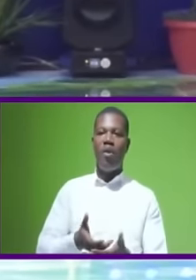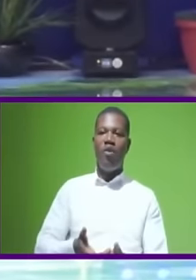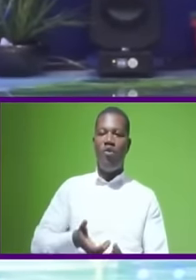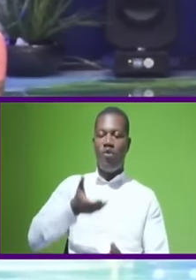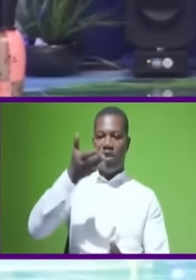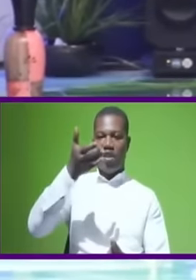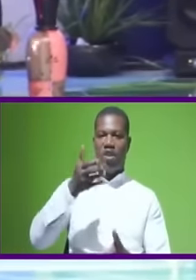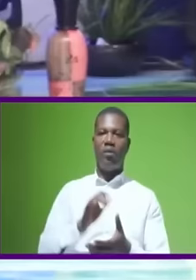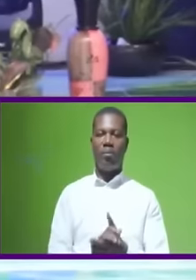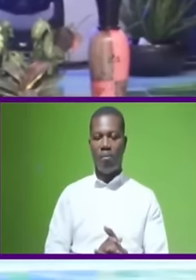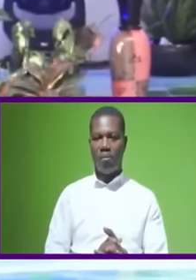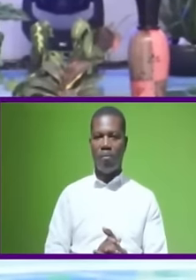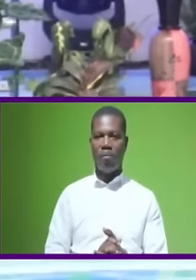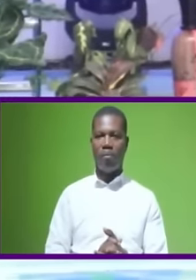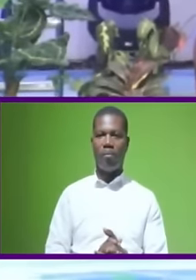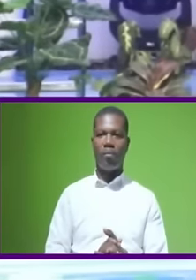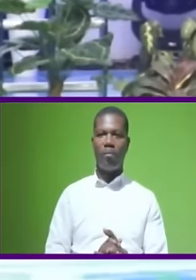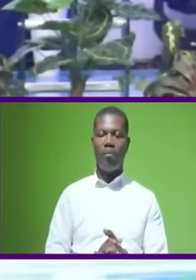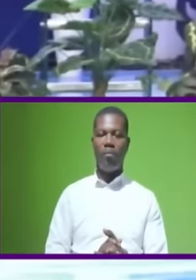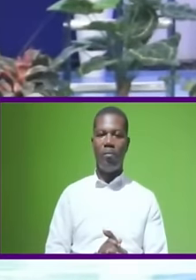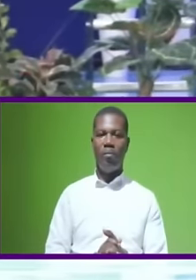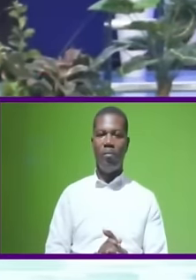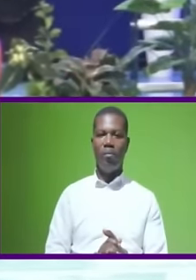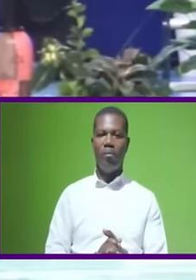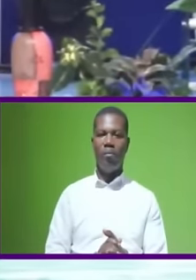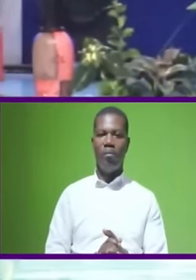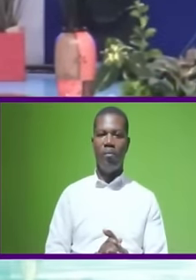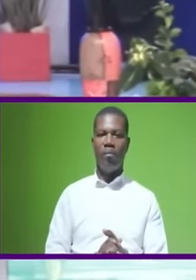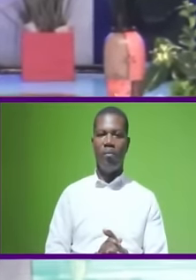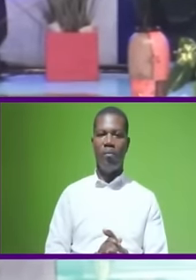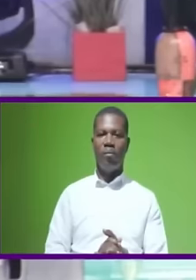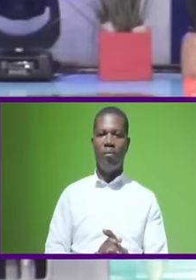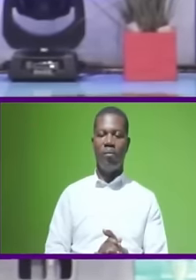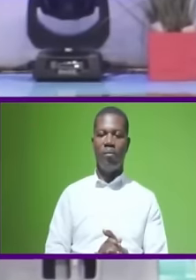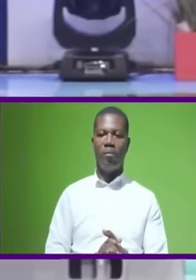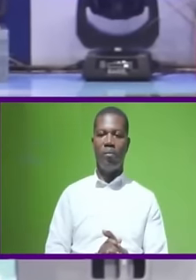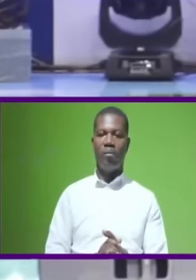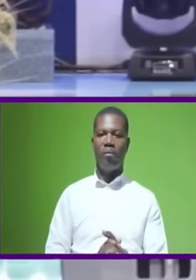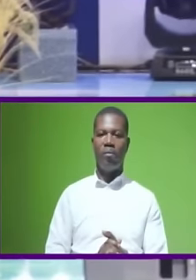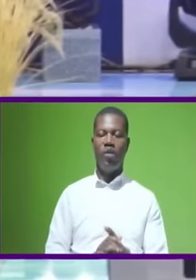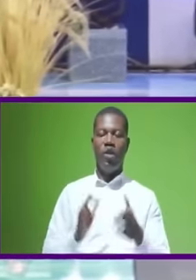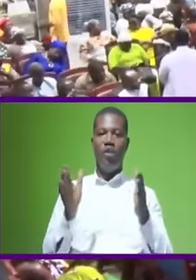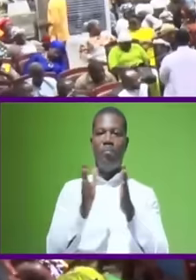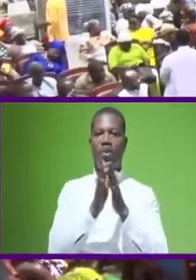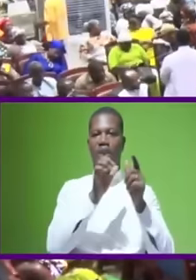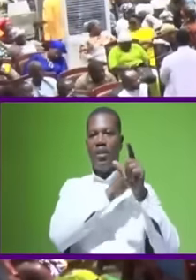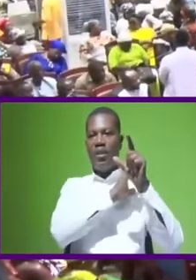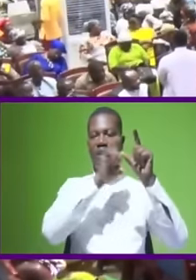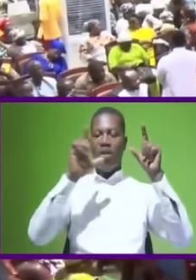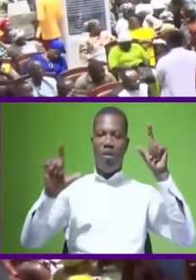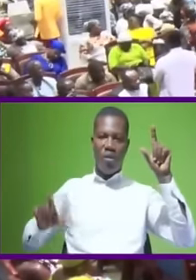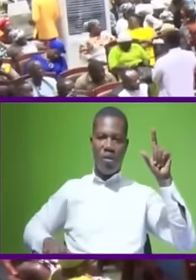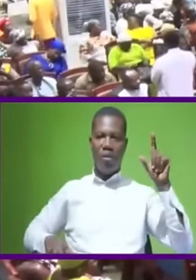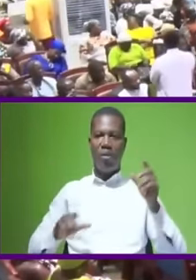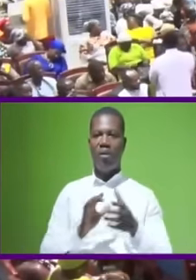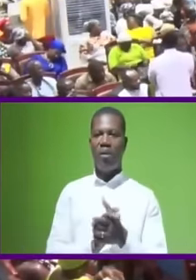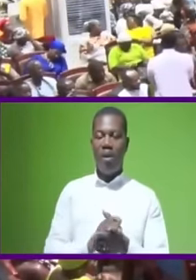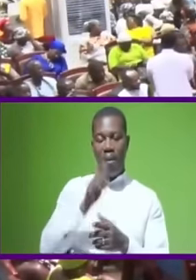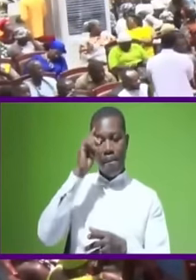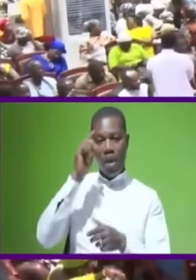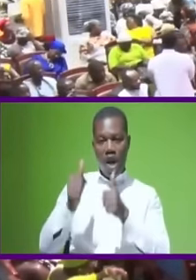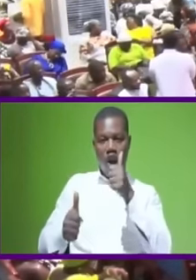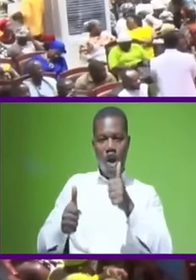will propel all Philadelphians to be rich and prosperous. Praise the Lord. Every